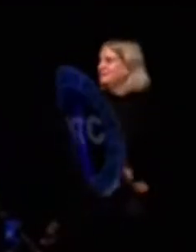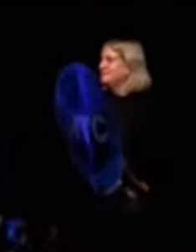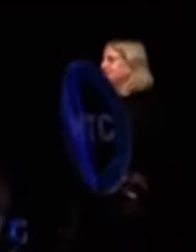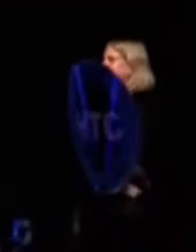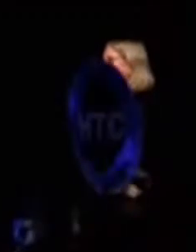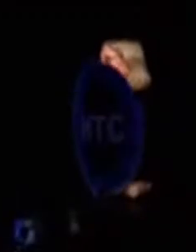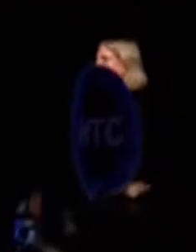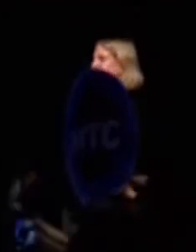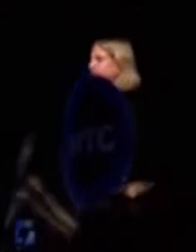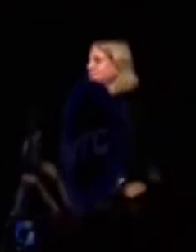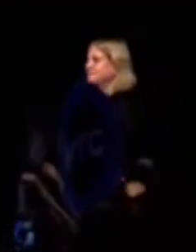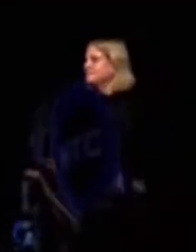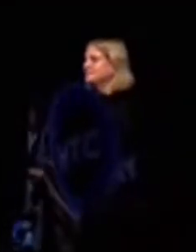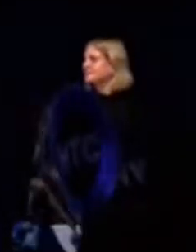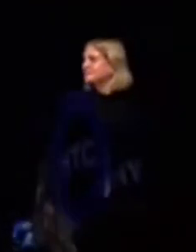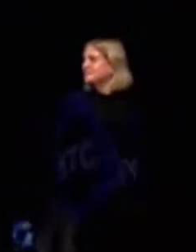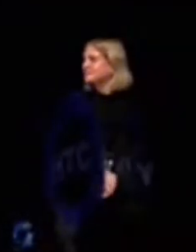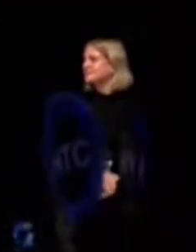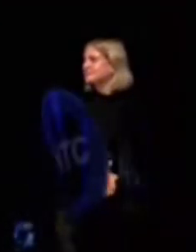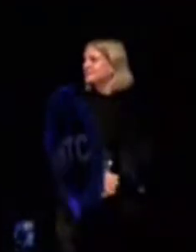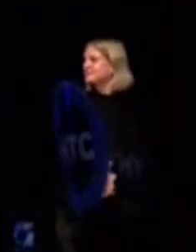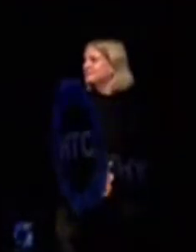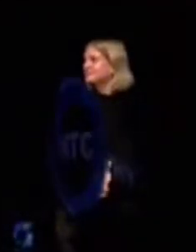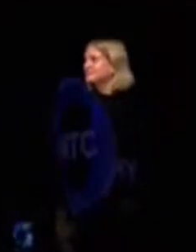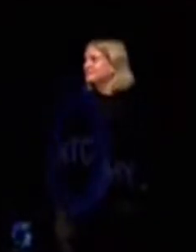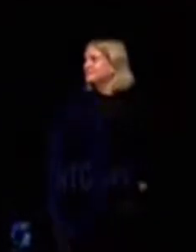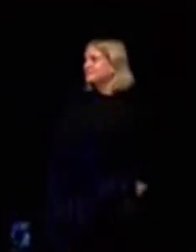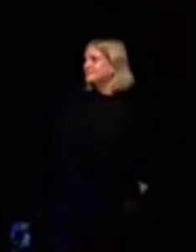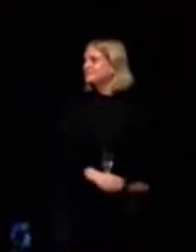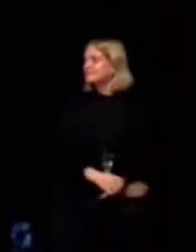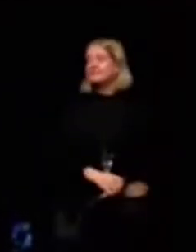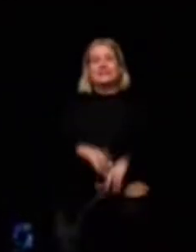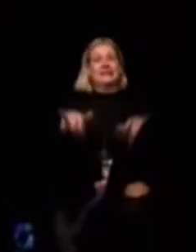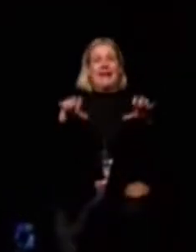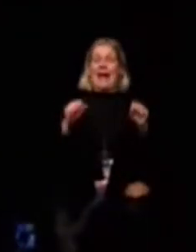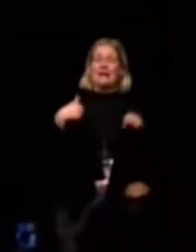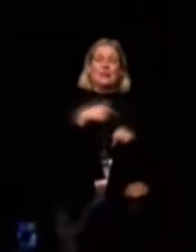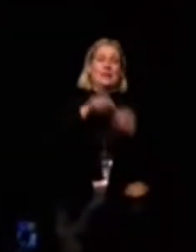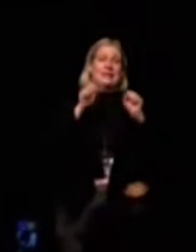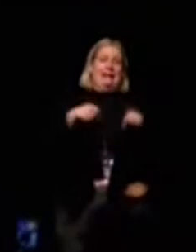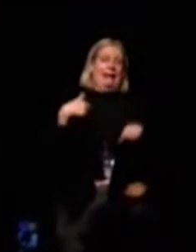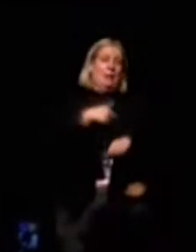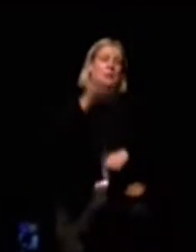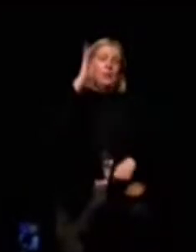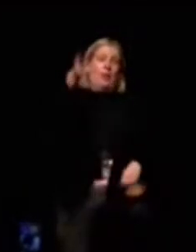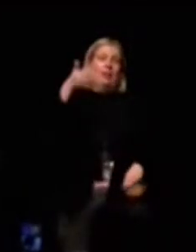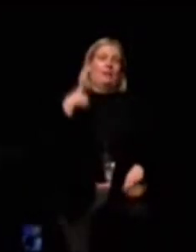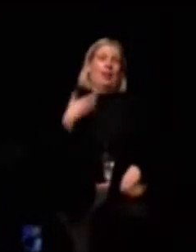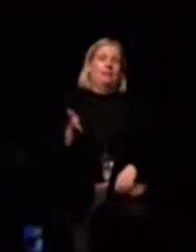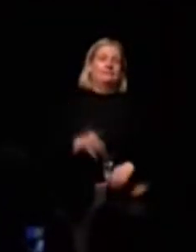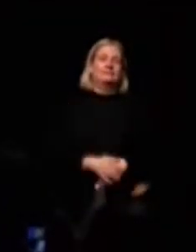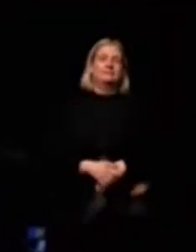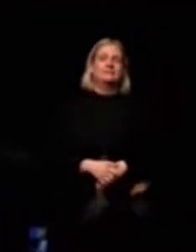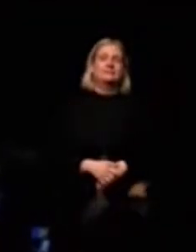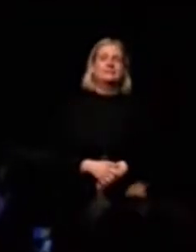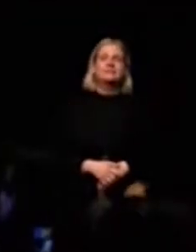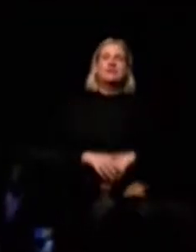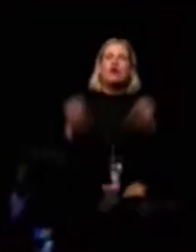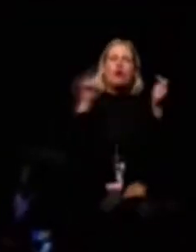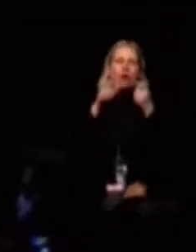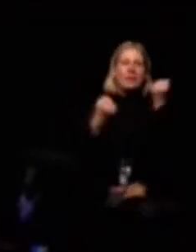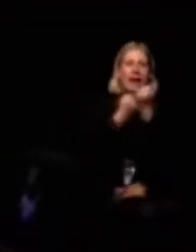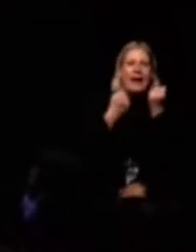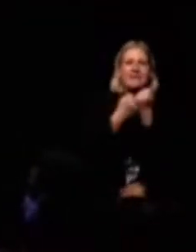you. Yes, we can is right. Yes, we can and we will. And to all the advocates